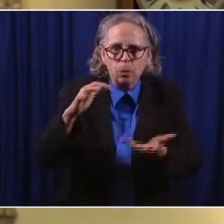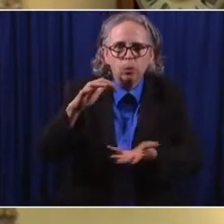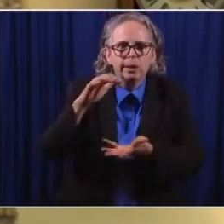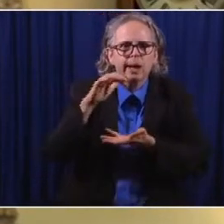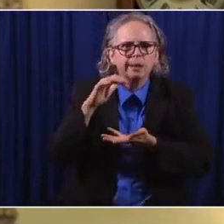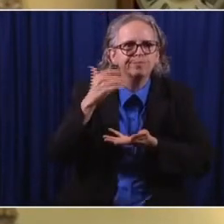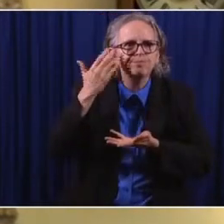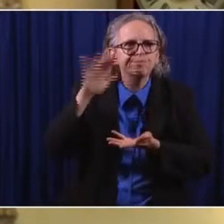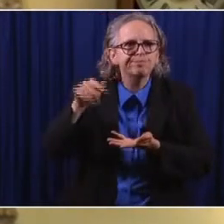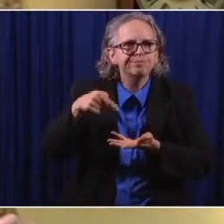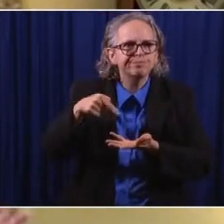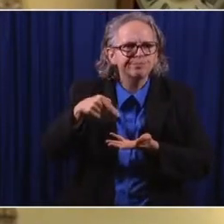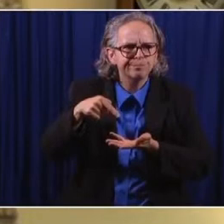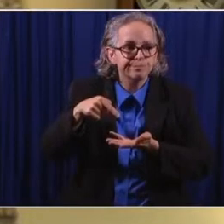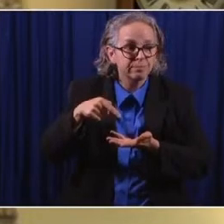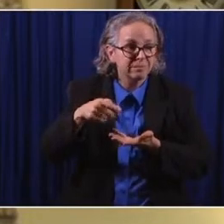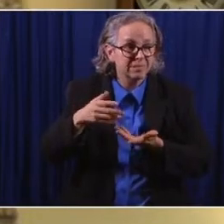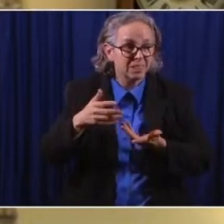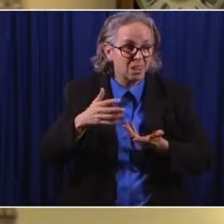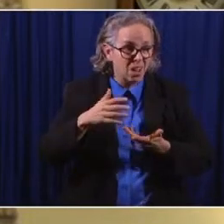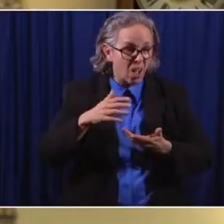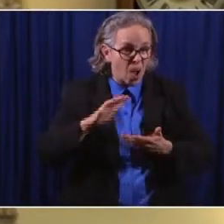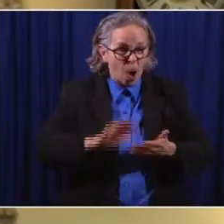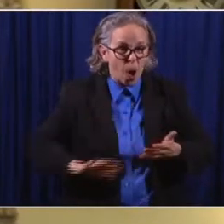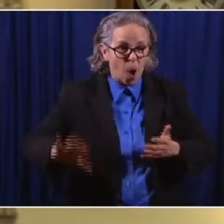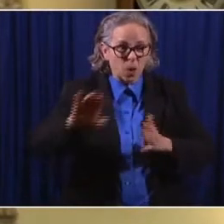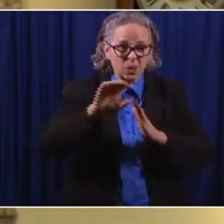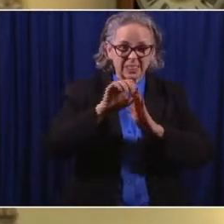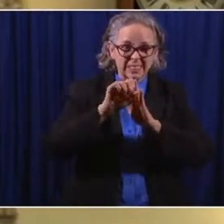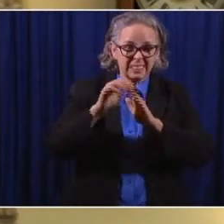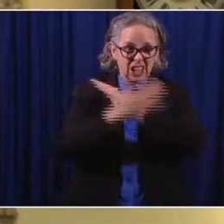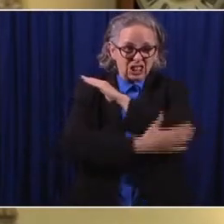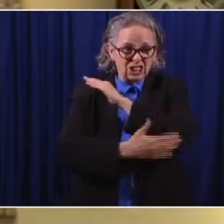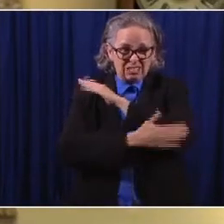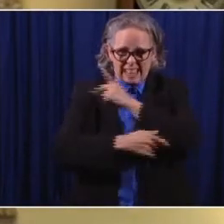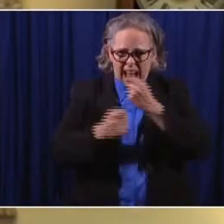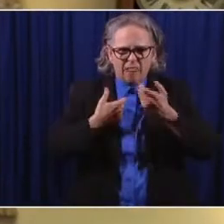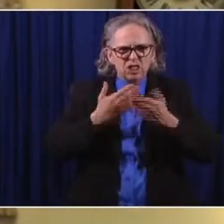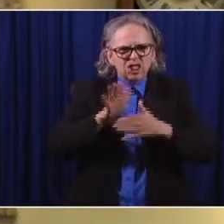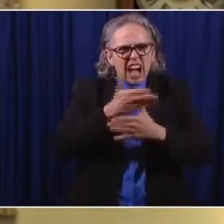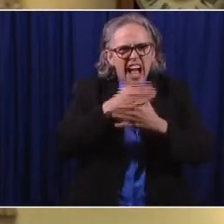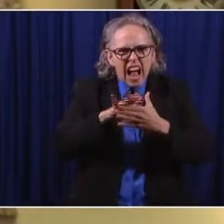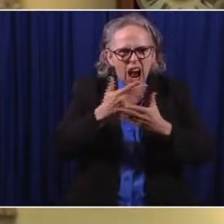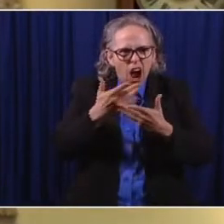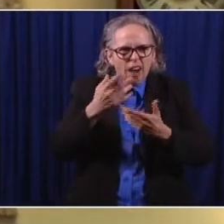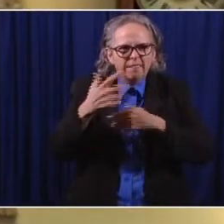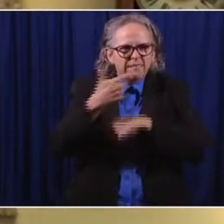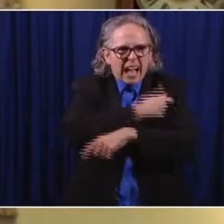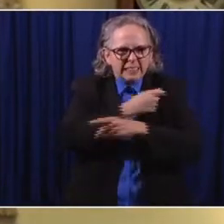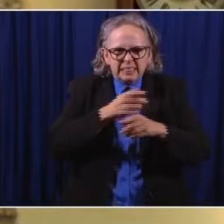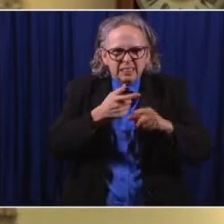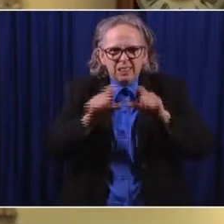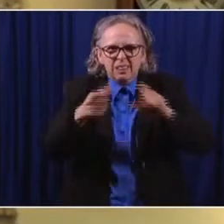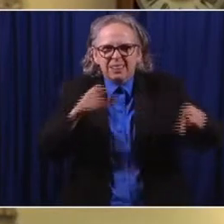is that could be spread out over a period of time. So the answer to the question is I just don't know.